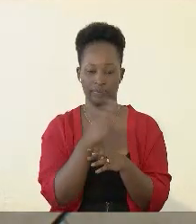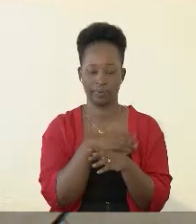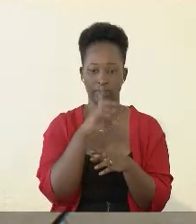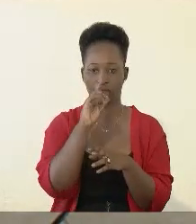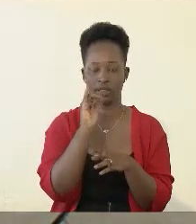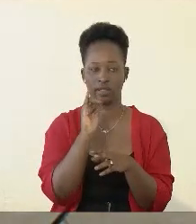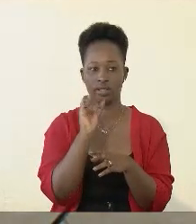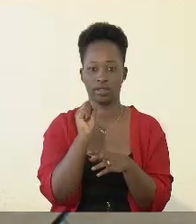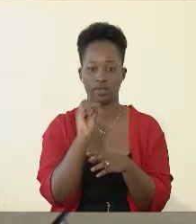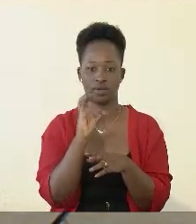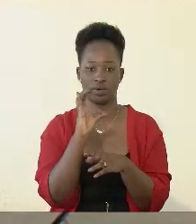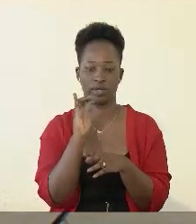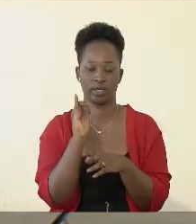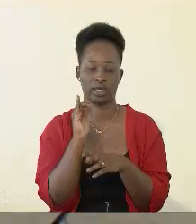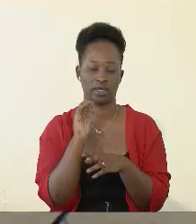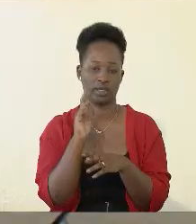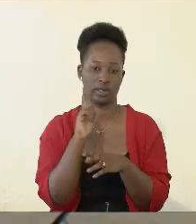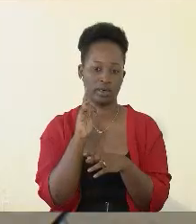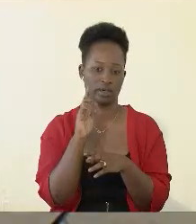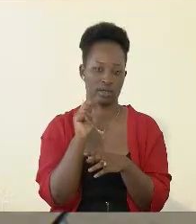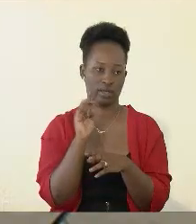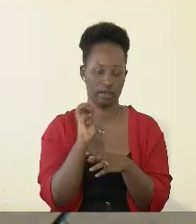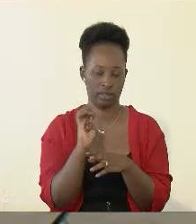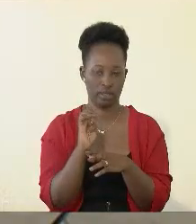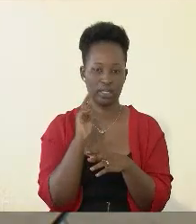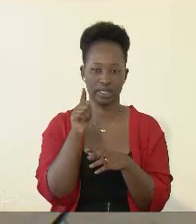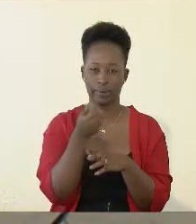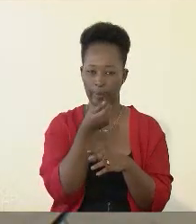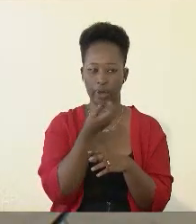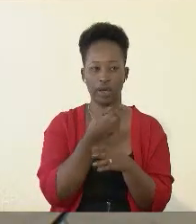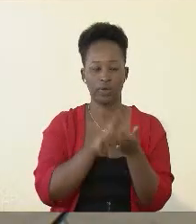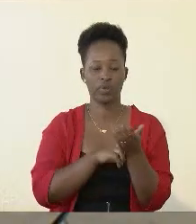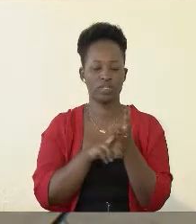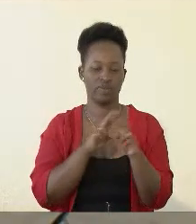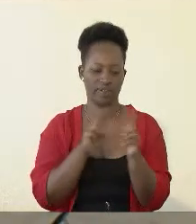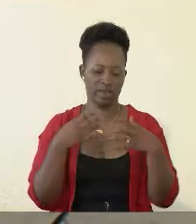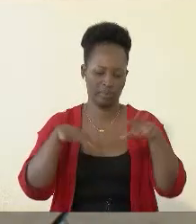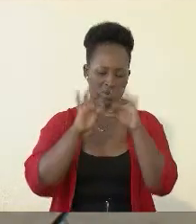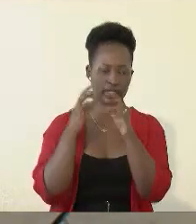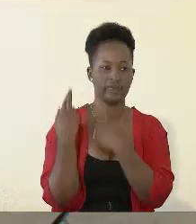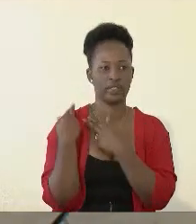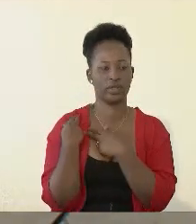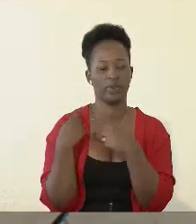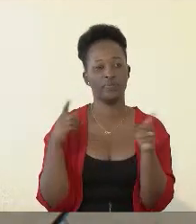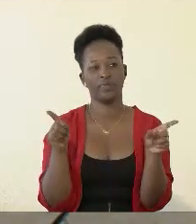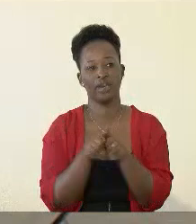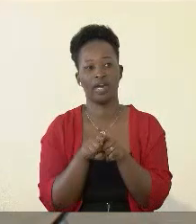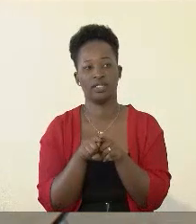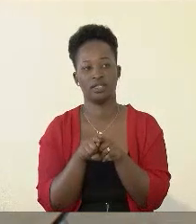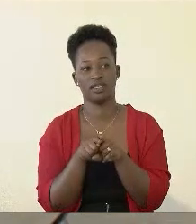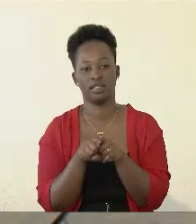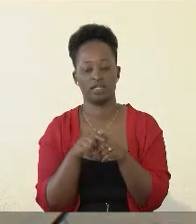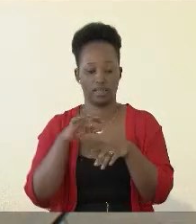what we call pancreatic juice. And this pancreatic juice plays a very important functions as far as digestion